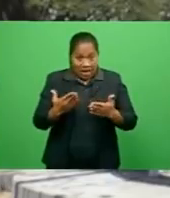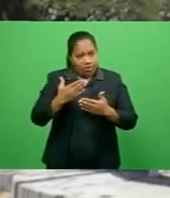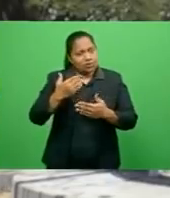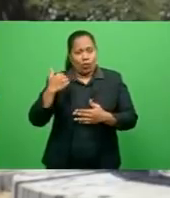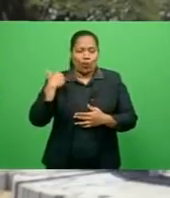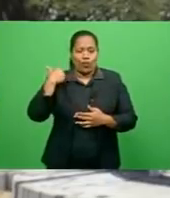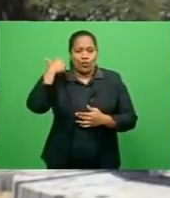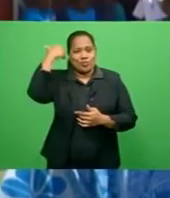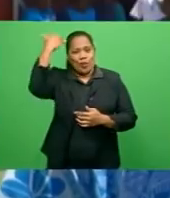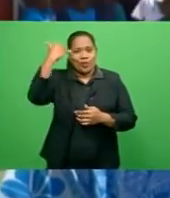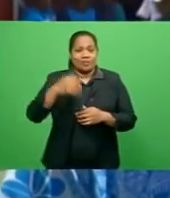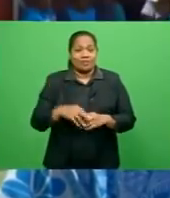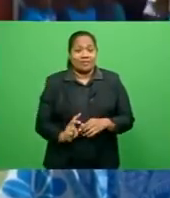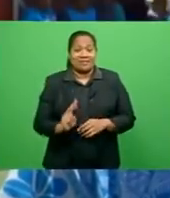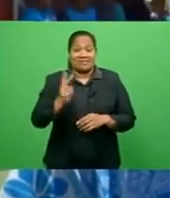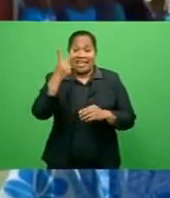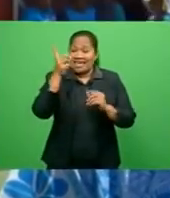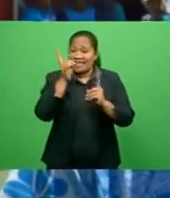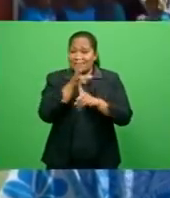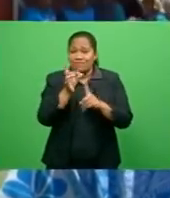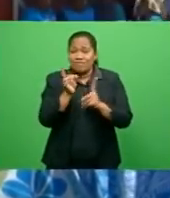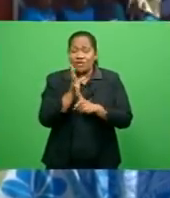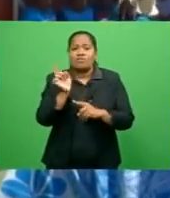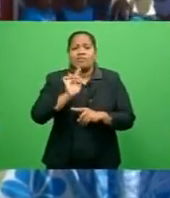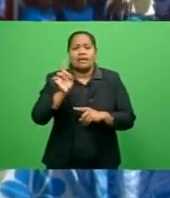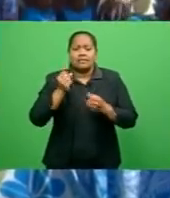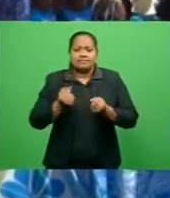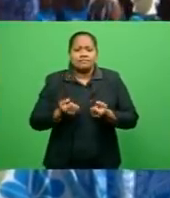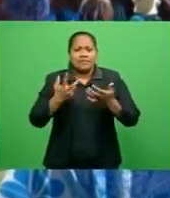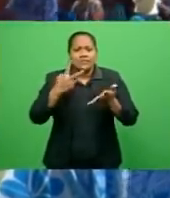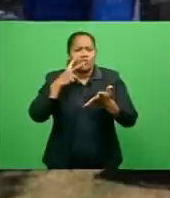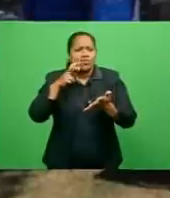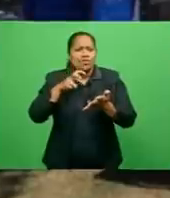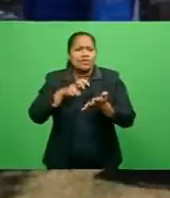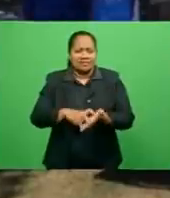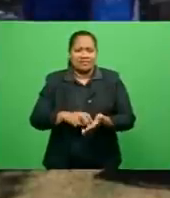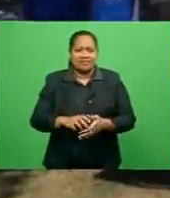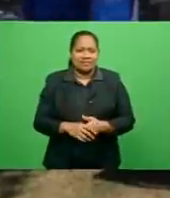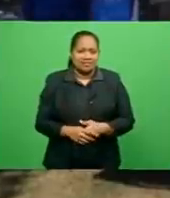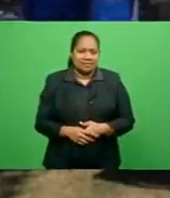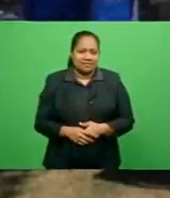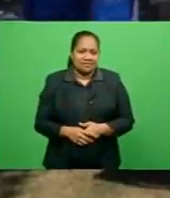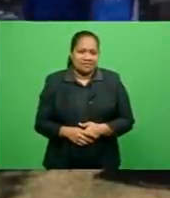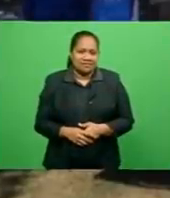And the second important unveiling was the giving recognition to the Elizabeth Square.